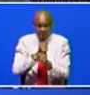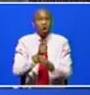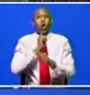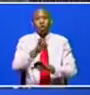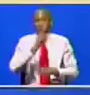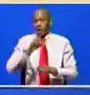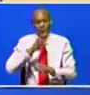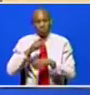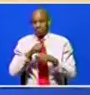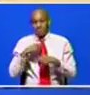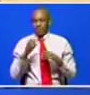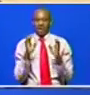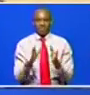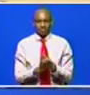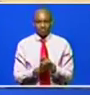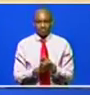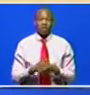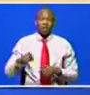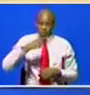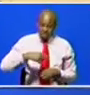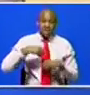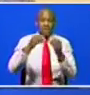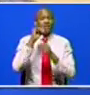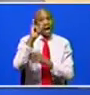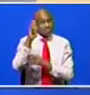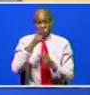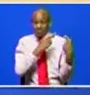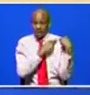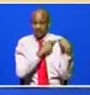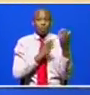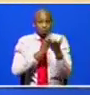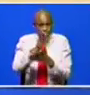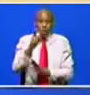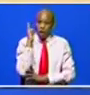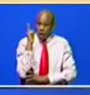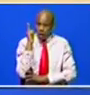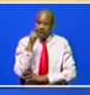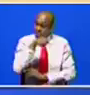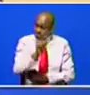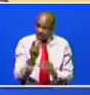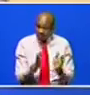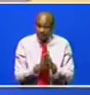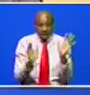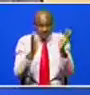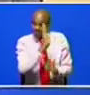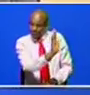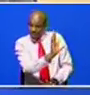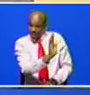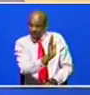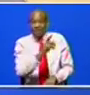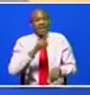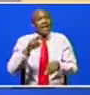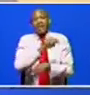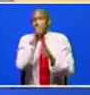direction of anybody. We have given the IBC the mandate through legislation to conduct their affairs. Why would